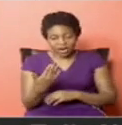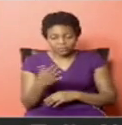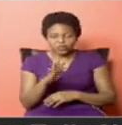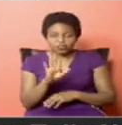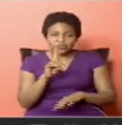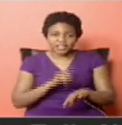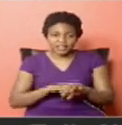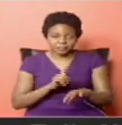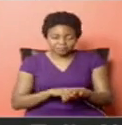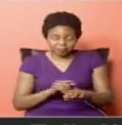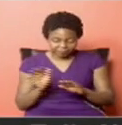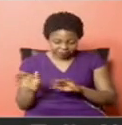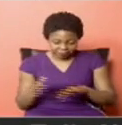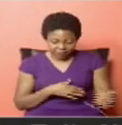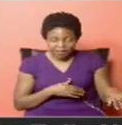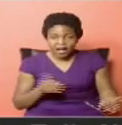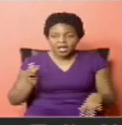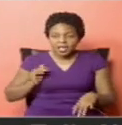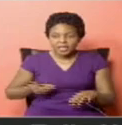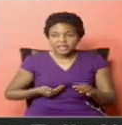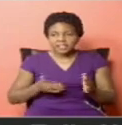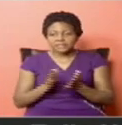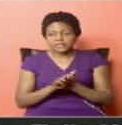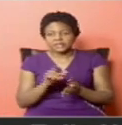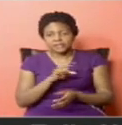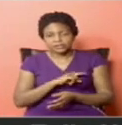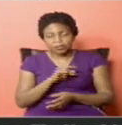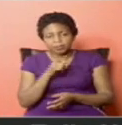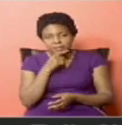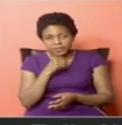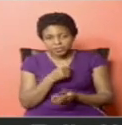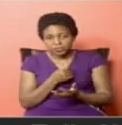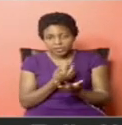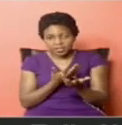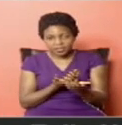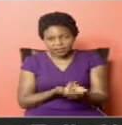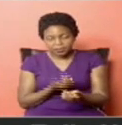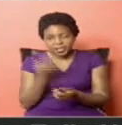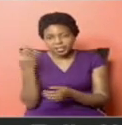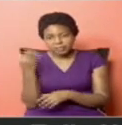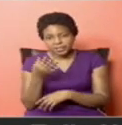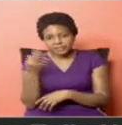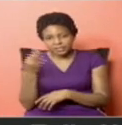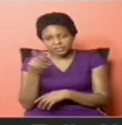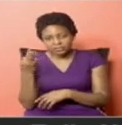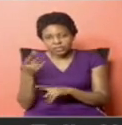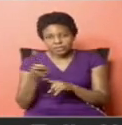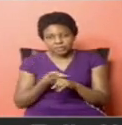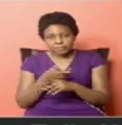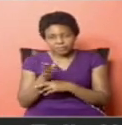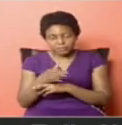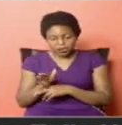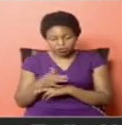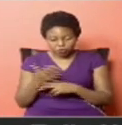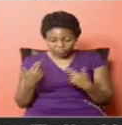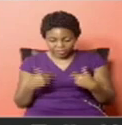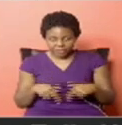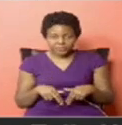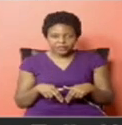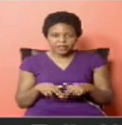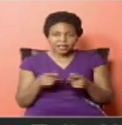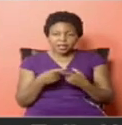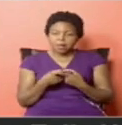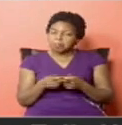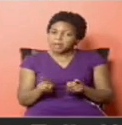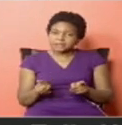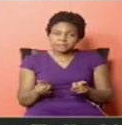time. Ladies and gentlemen, we had expected a presentation from the Minister of Health,